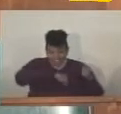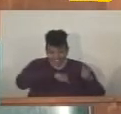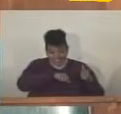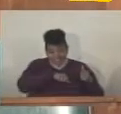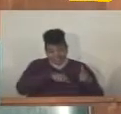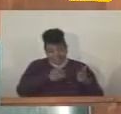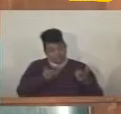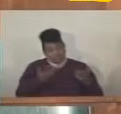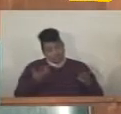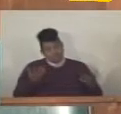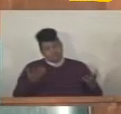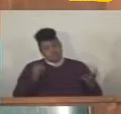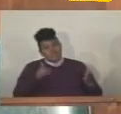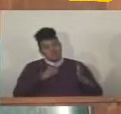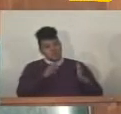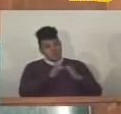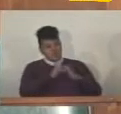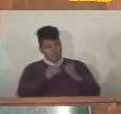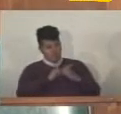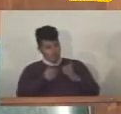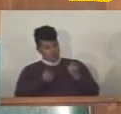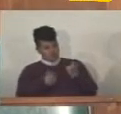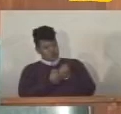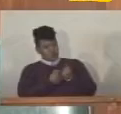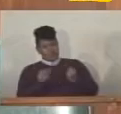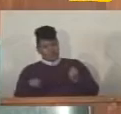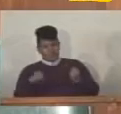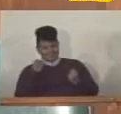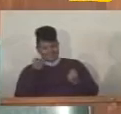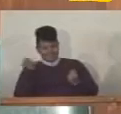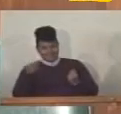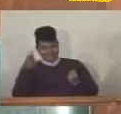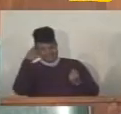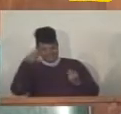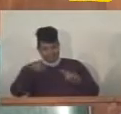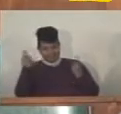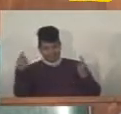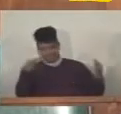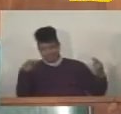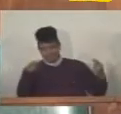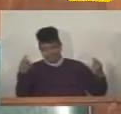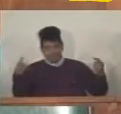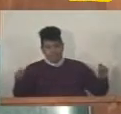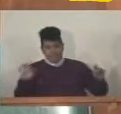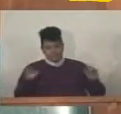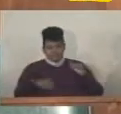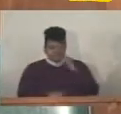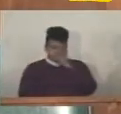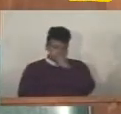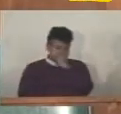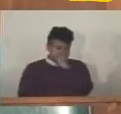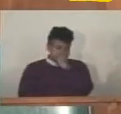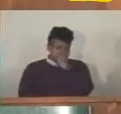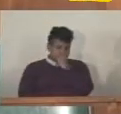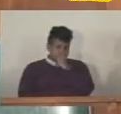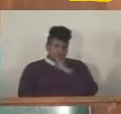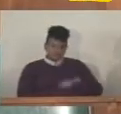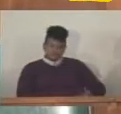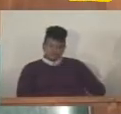to go, how can I support it? So the fact that